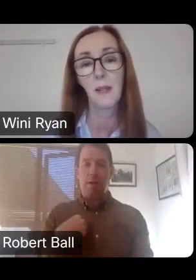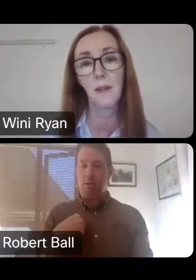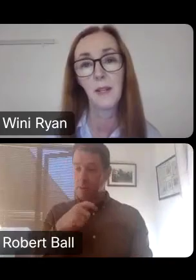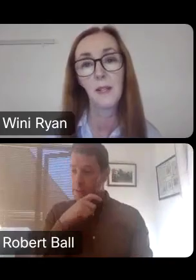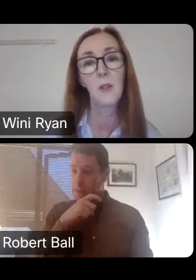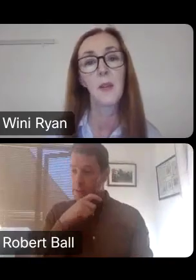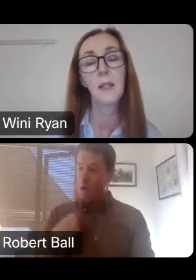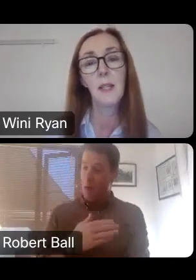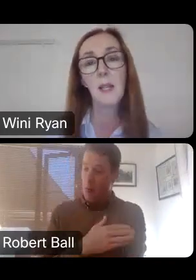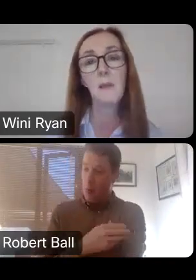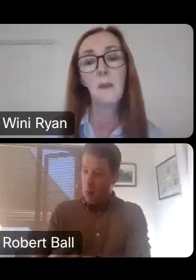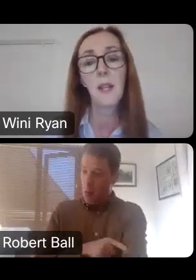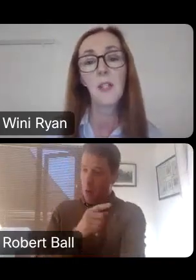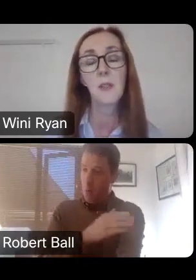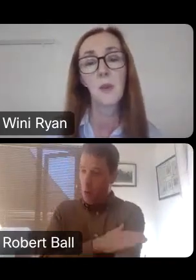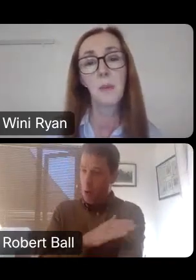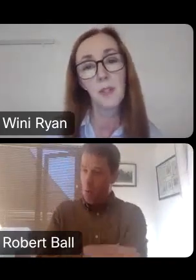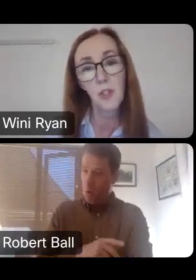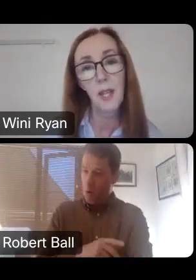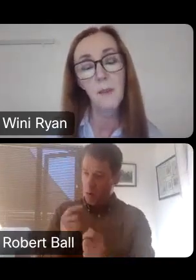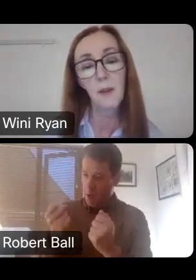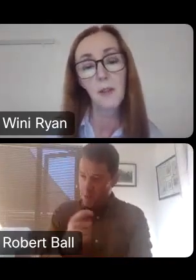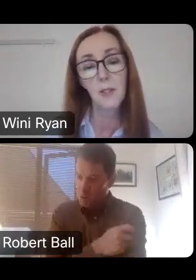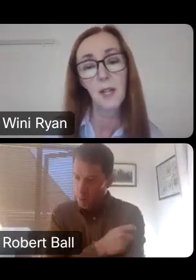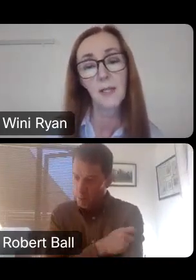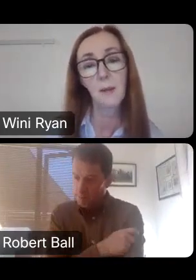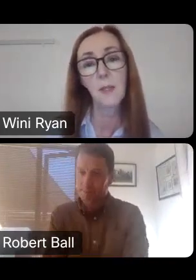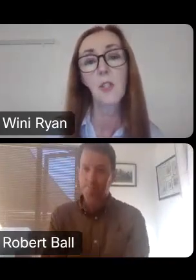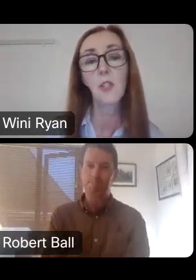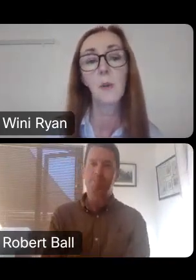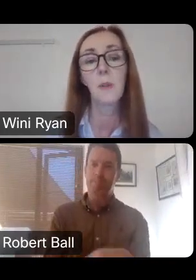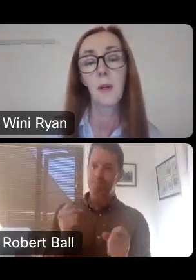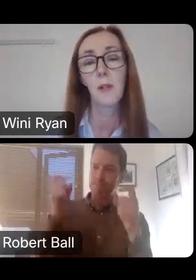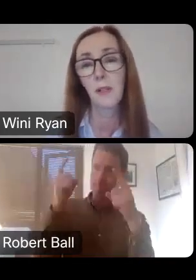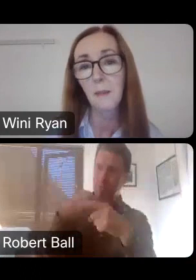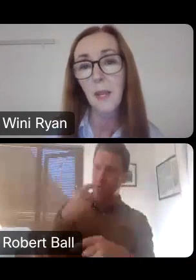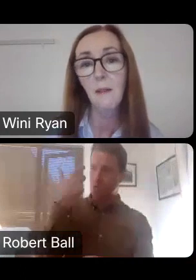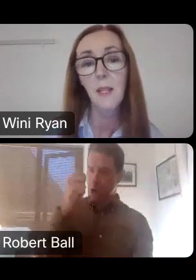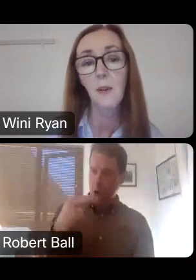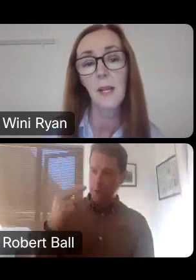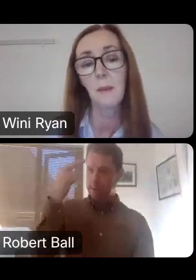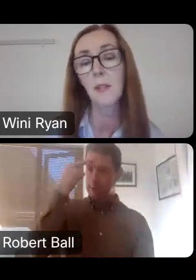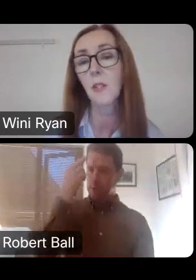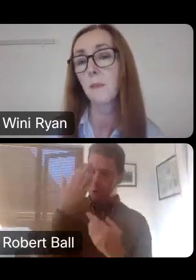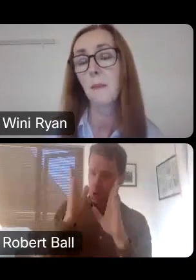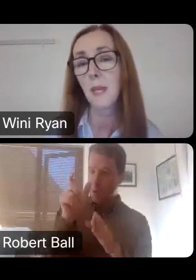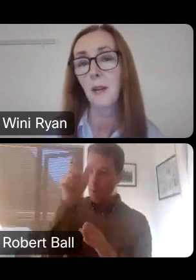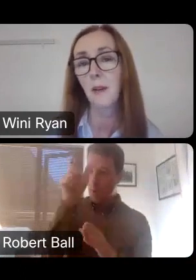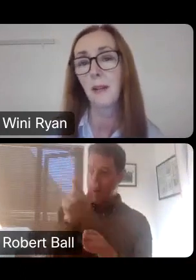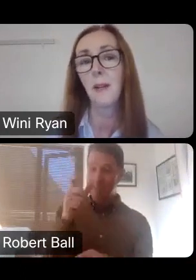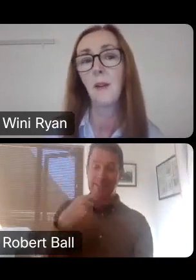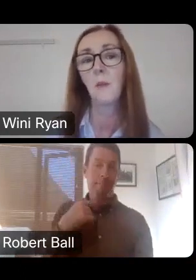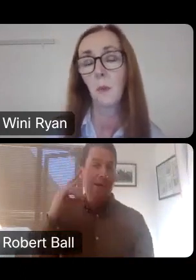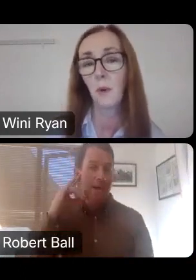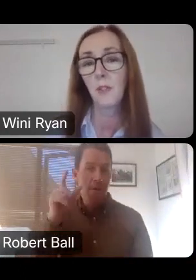trouble. Yeah, so that reflection is so important to check my understanding, but to show the person I'm hearing you, and I'm not just maybe